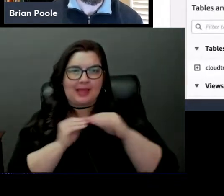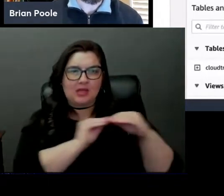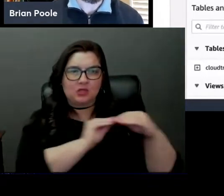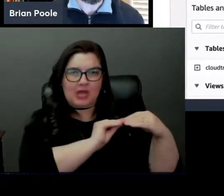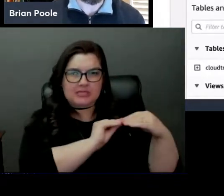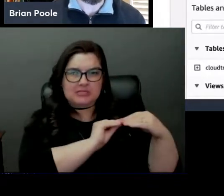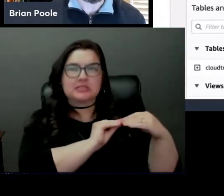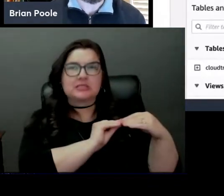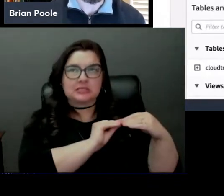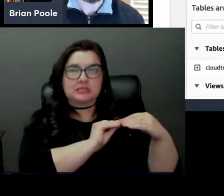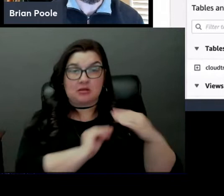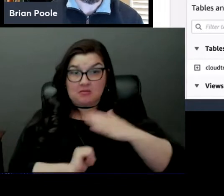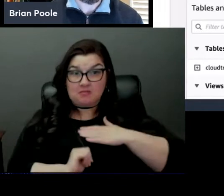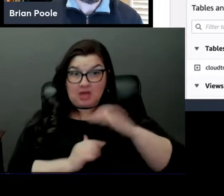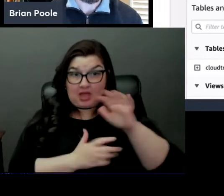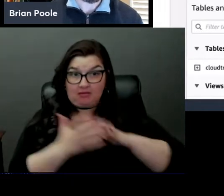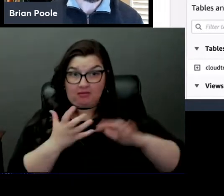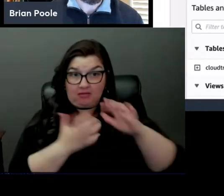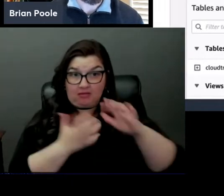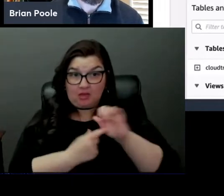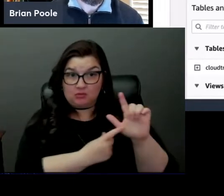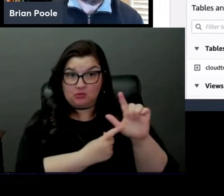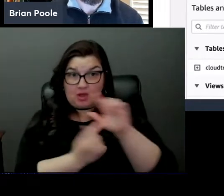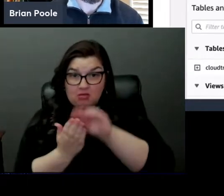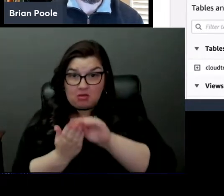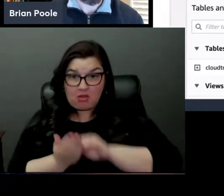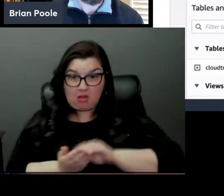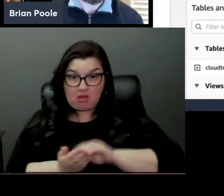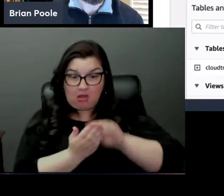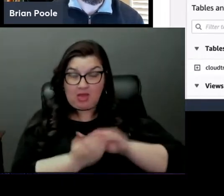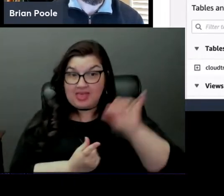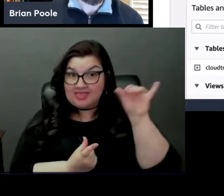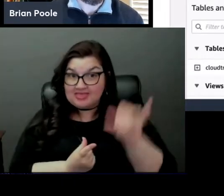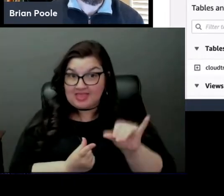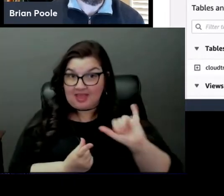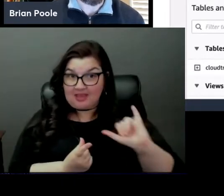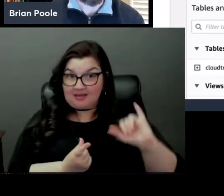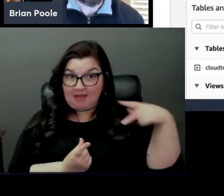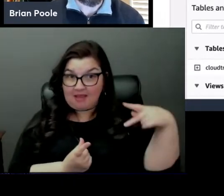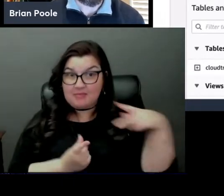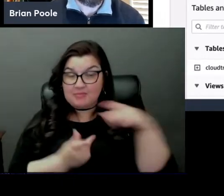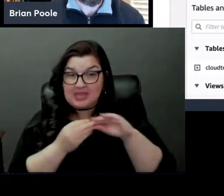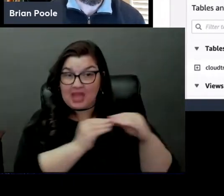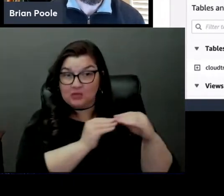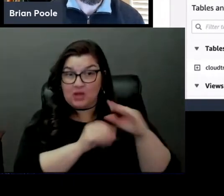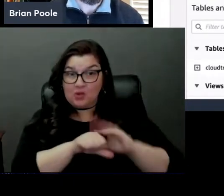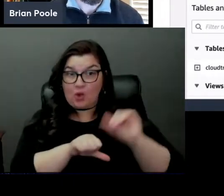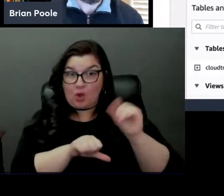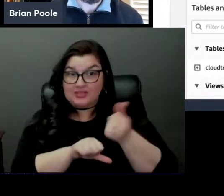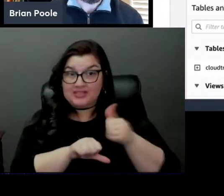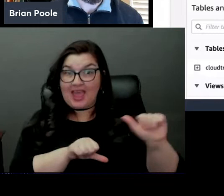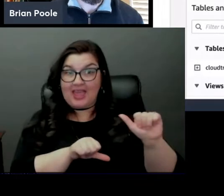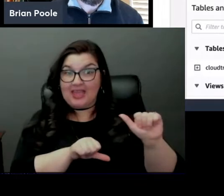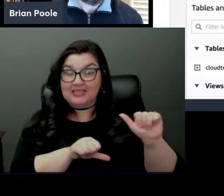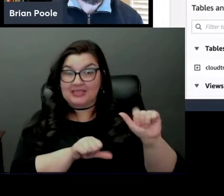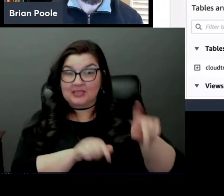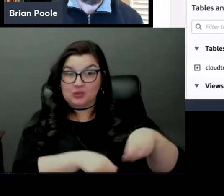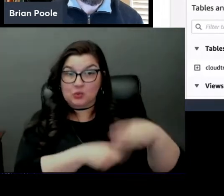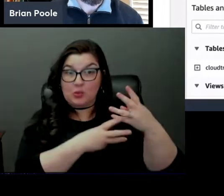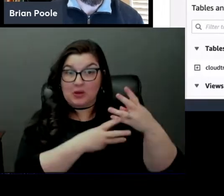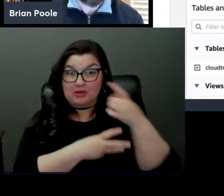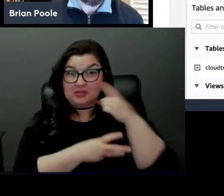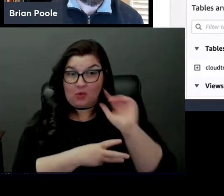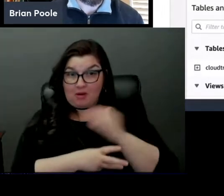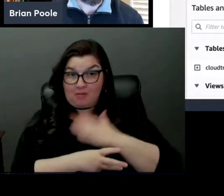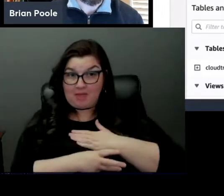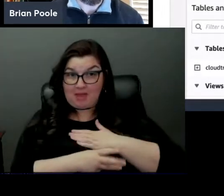in my CloudTrail logs? Has that IP address called any queries for my account? And that's an example of something